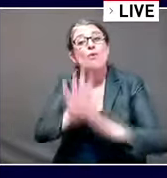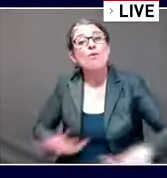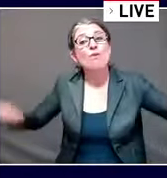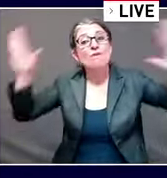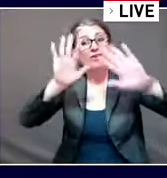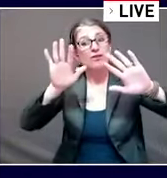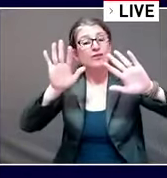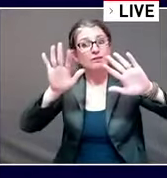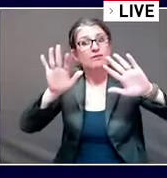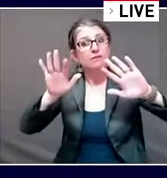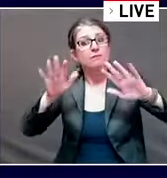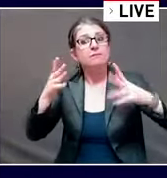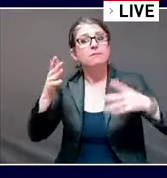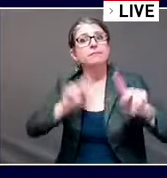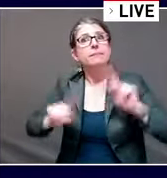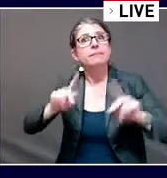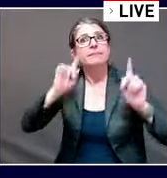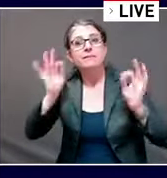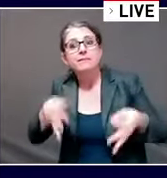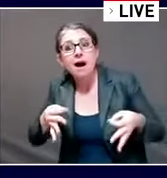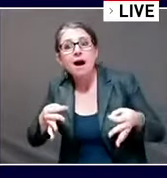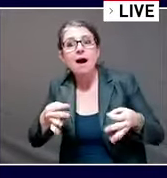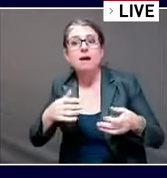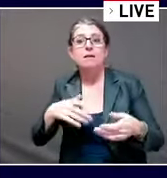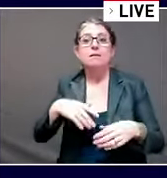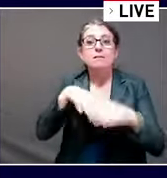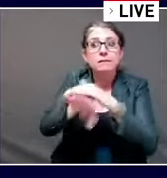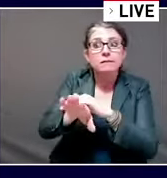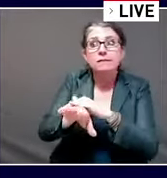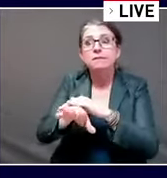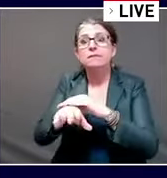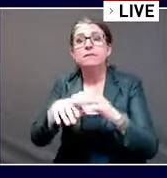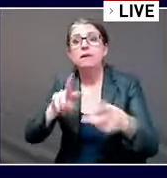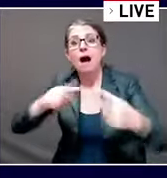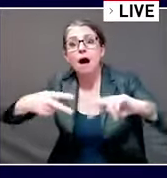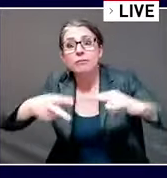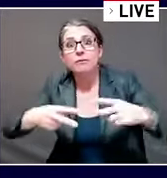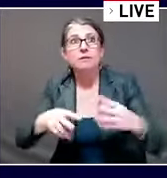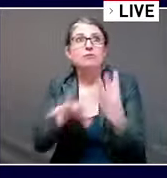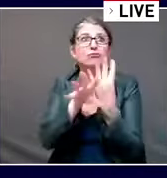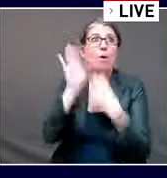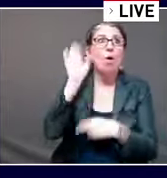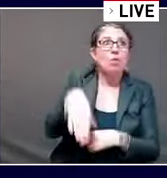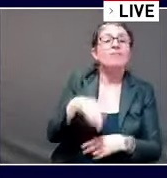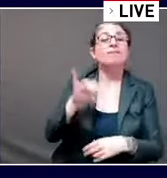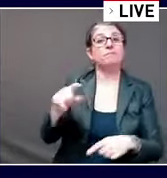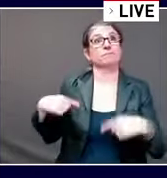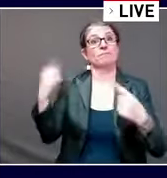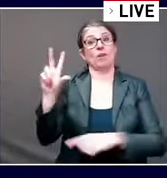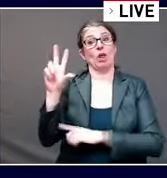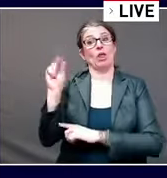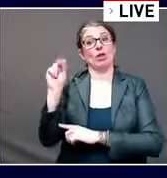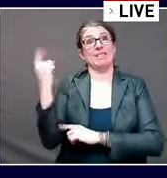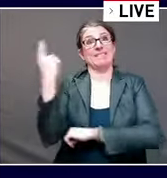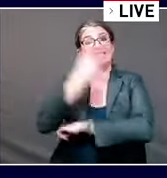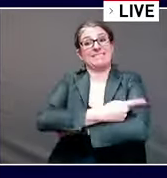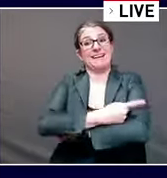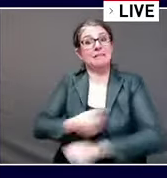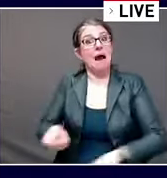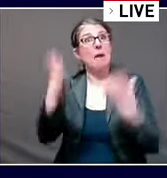approximately 212 cases of COVID-19 associated with schools. Again, that's over the past 30